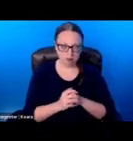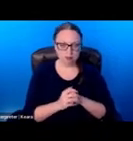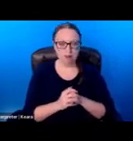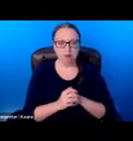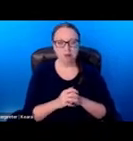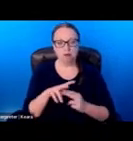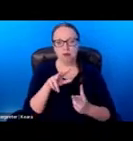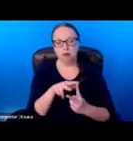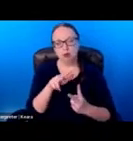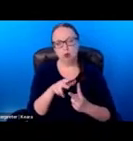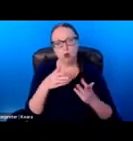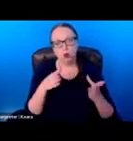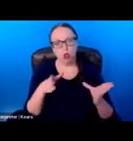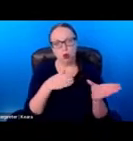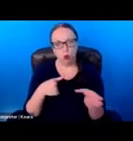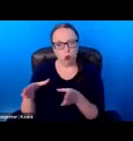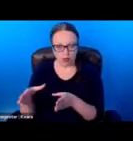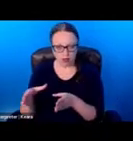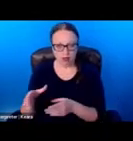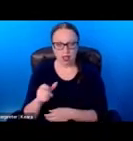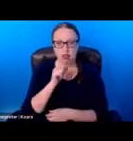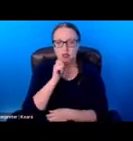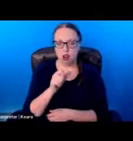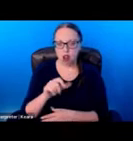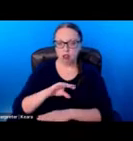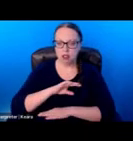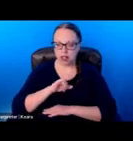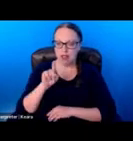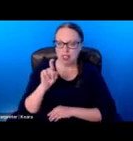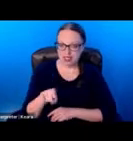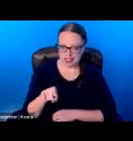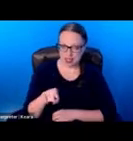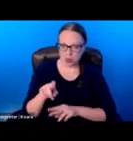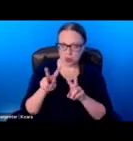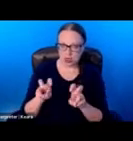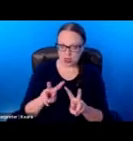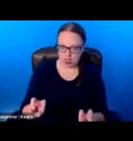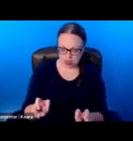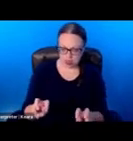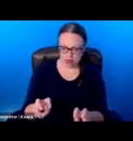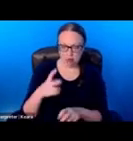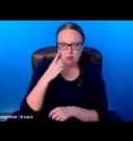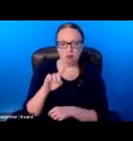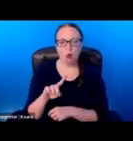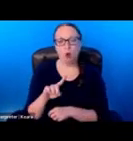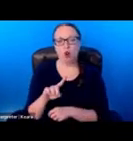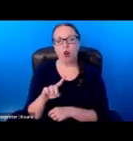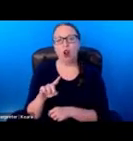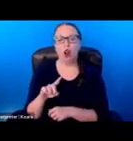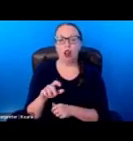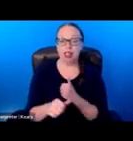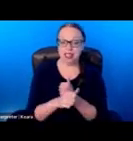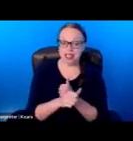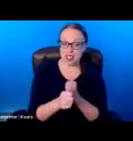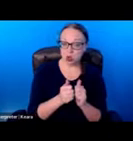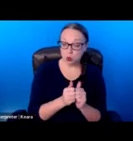there are two general ways that unmet need was assessed. For the unmet need domains of assistance with